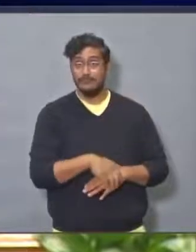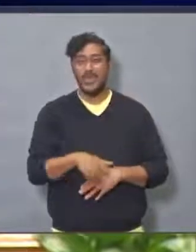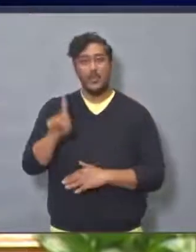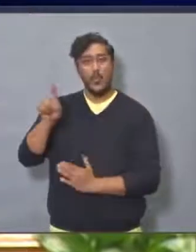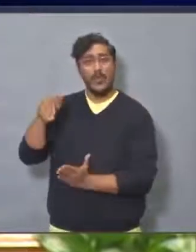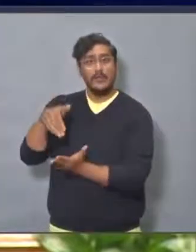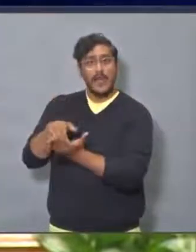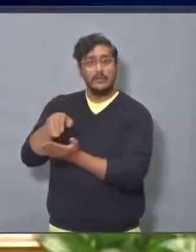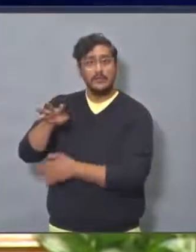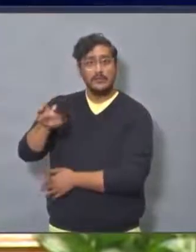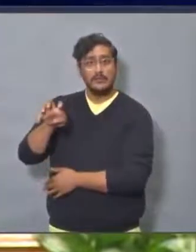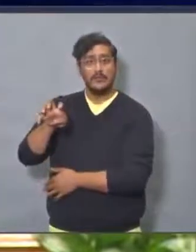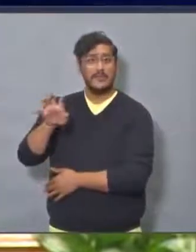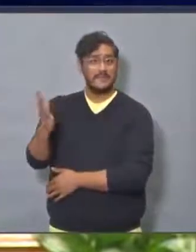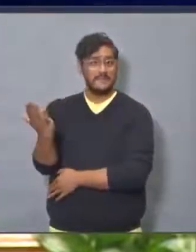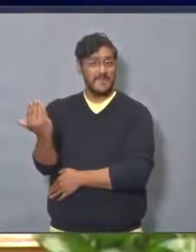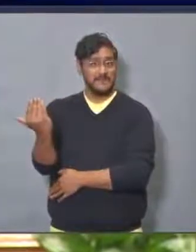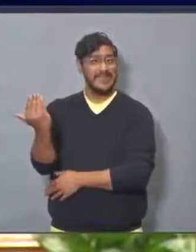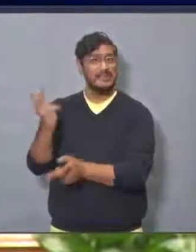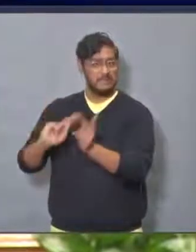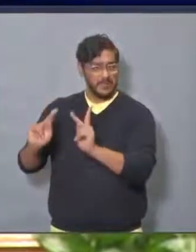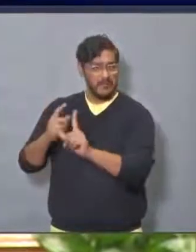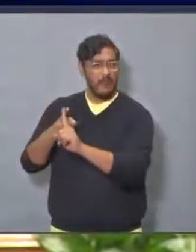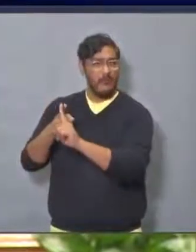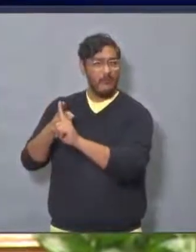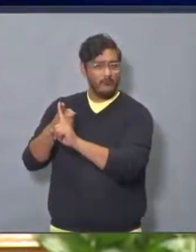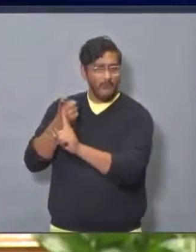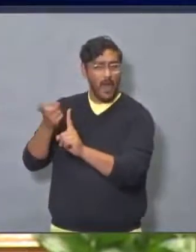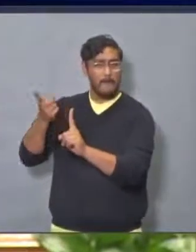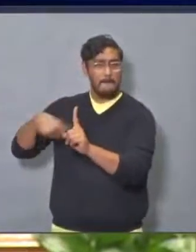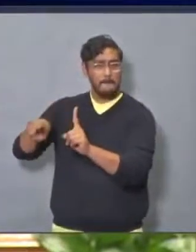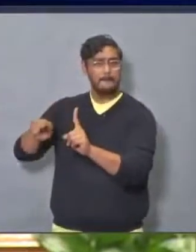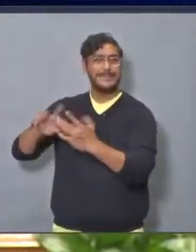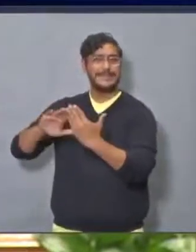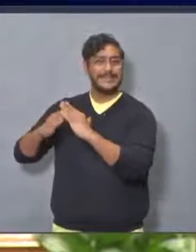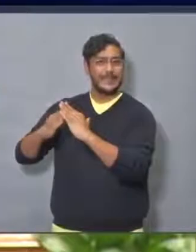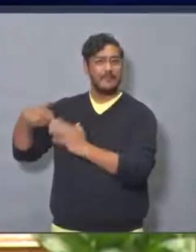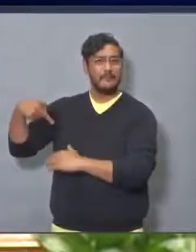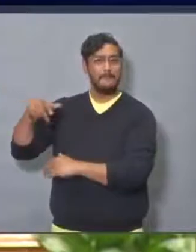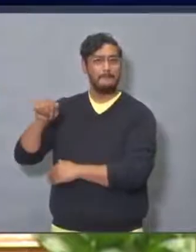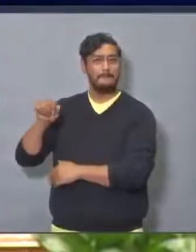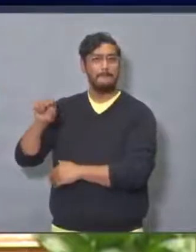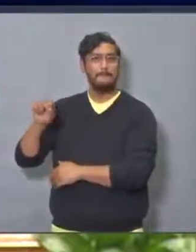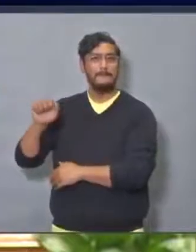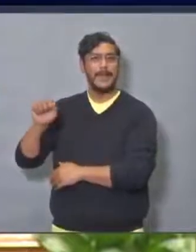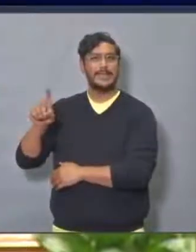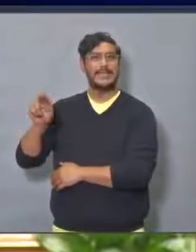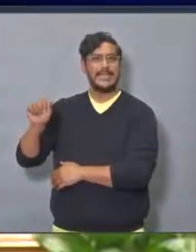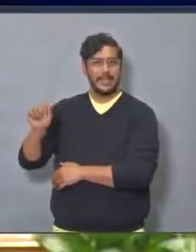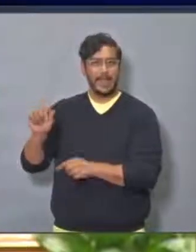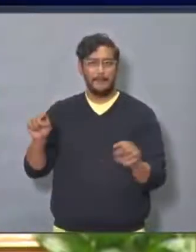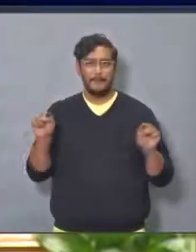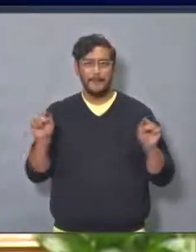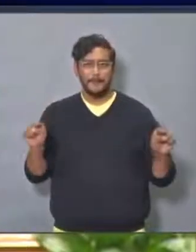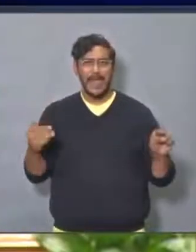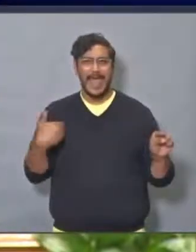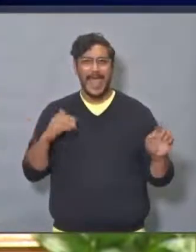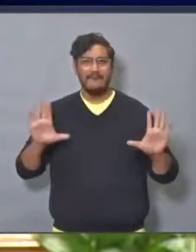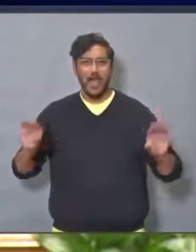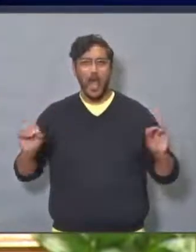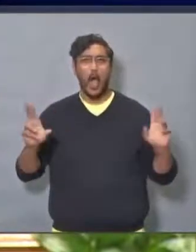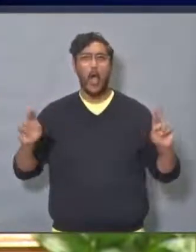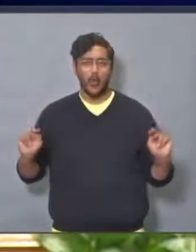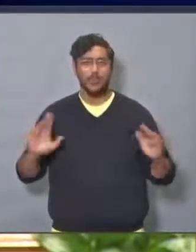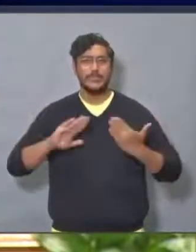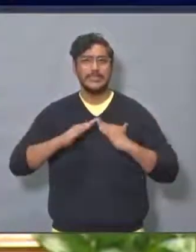and 1,415 total cases reported by the City of Pasadena, both of which have independent